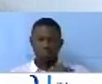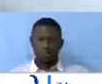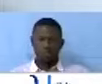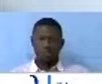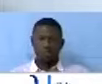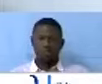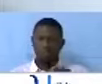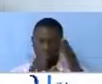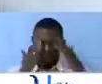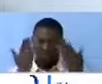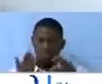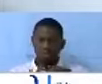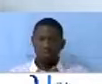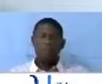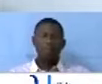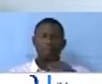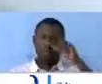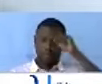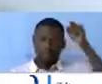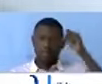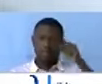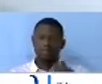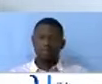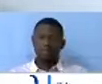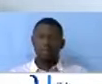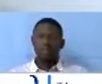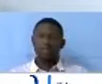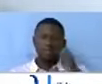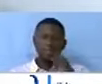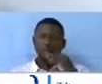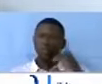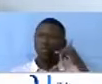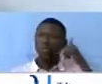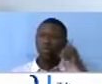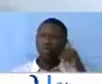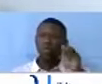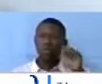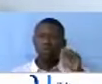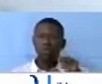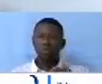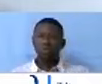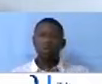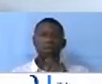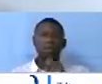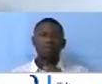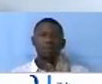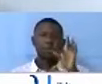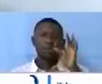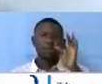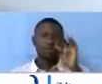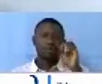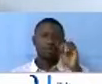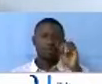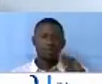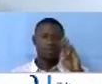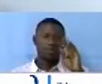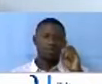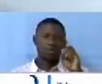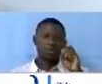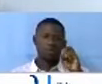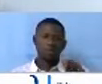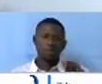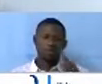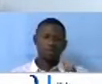you. Ne ma mang la don. I was trying to get you. Mang la bu don. Mr. Bong said you are out of town. I said no, I am here. You